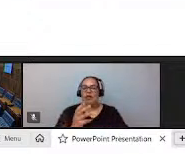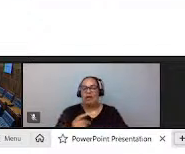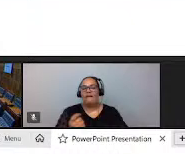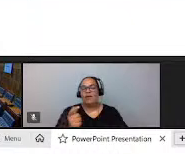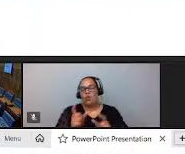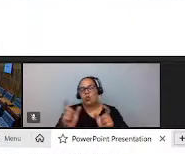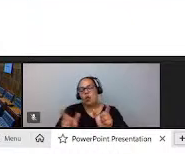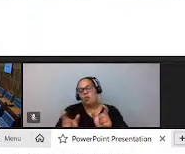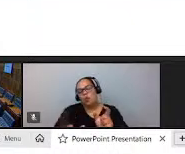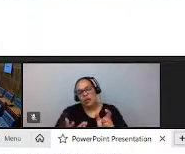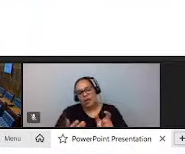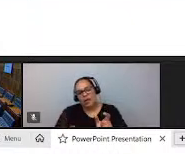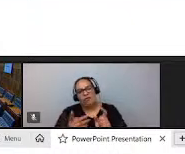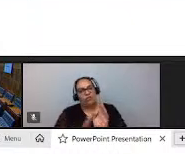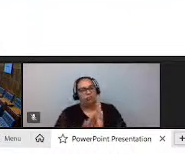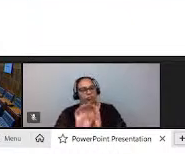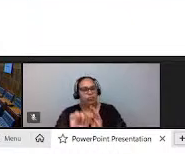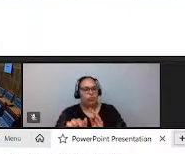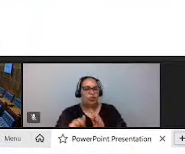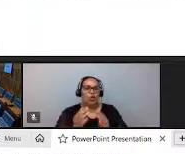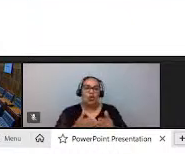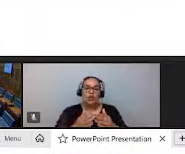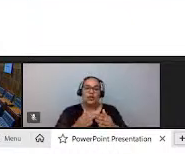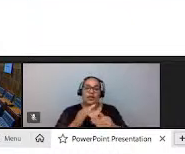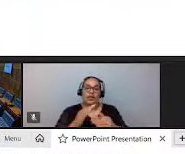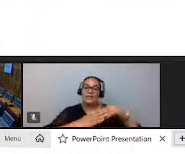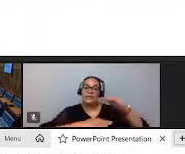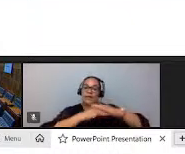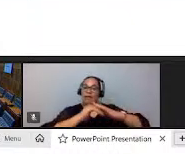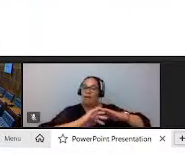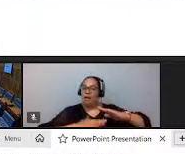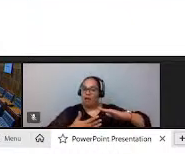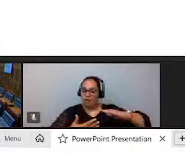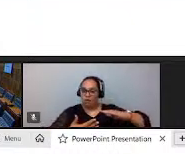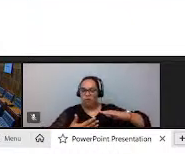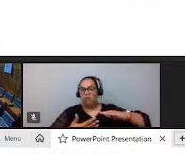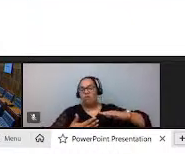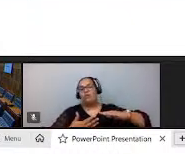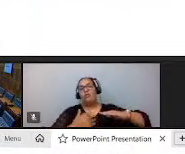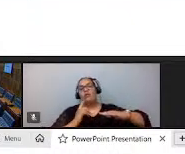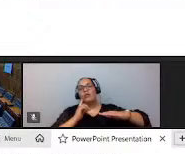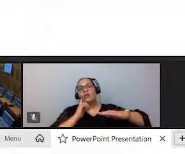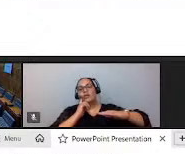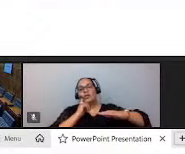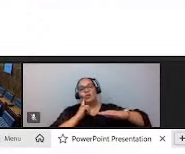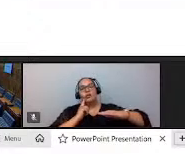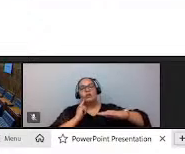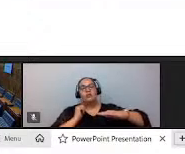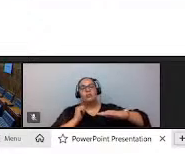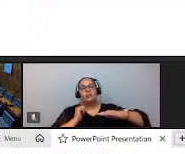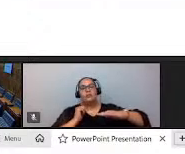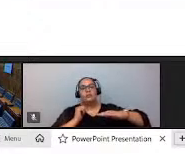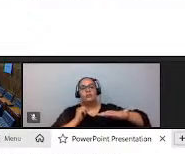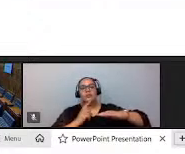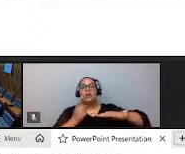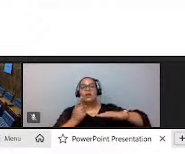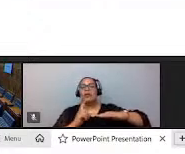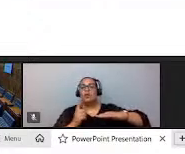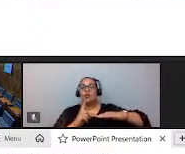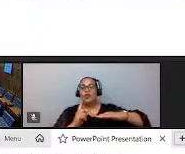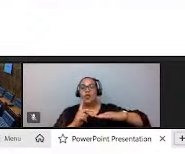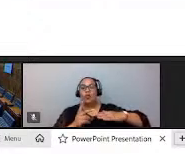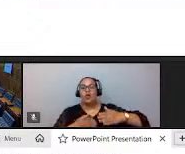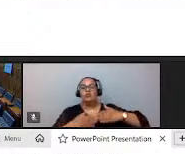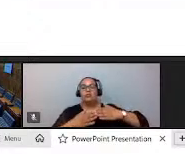components to it and that is to increase the container stack um to also then assist with the